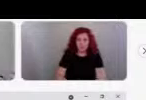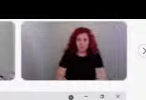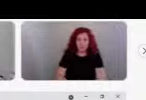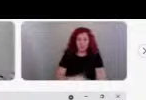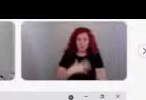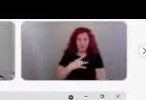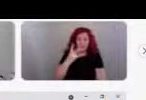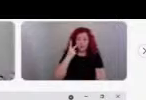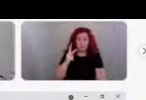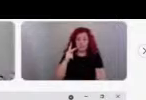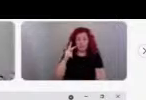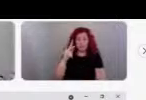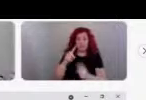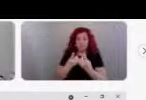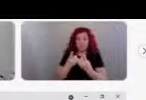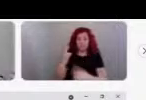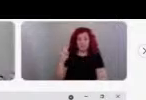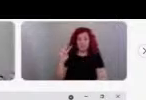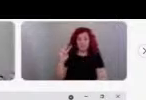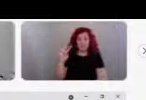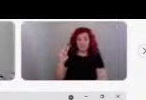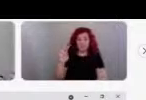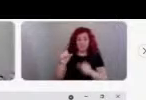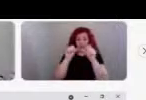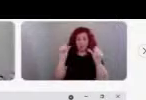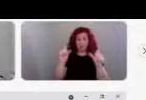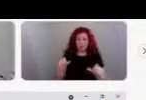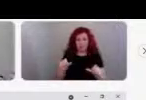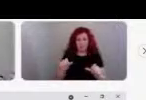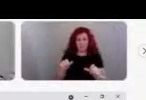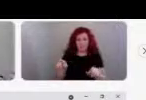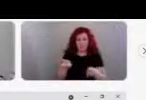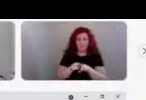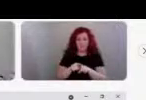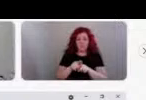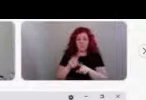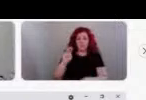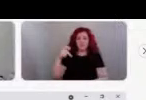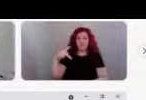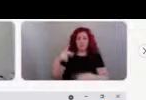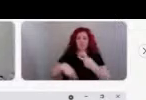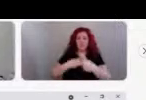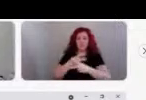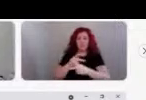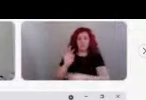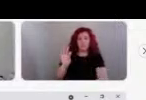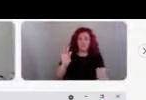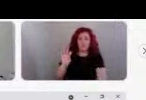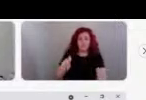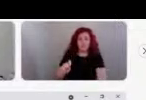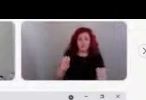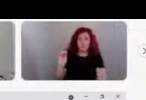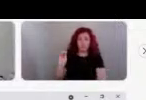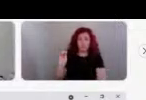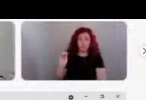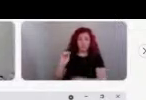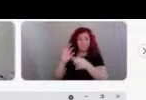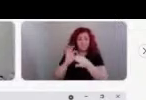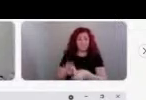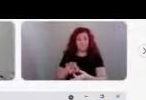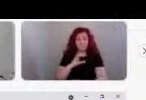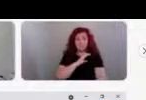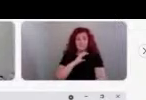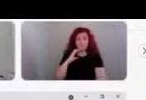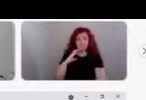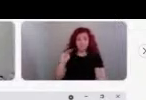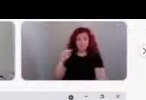district 17 be shaped as proposed a map version 9.0 regarding the congressional map